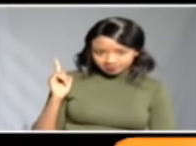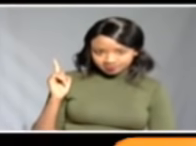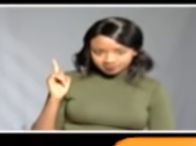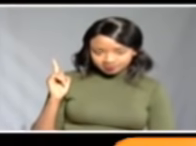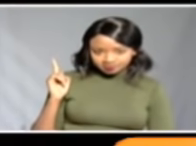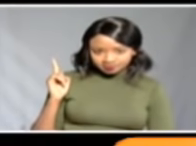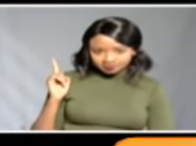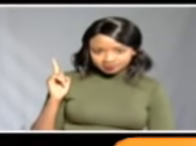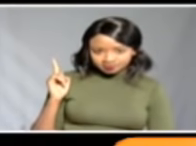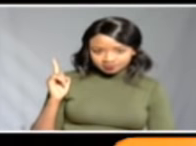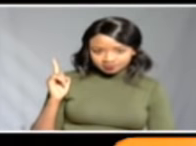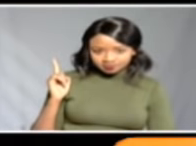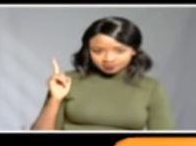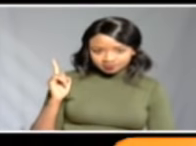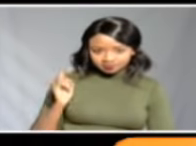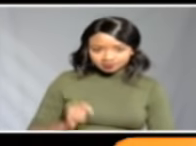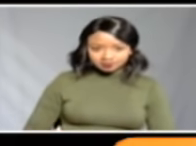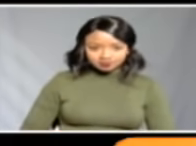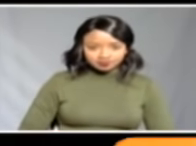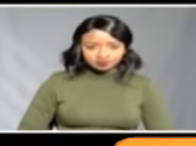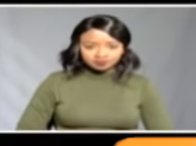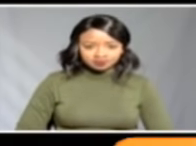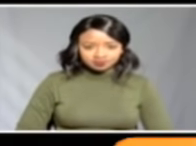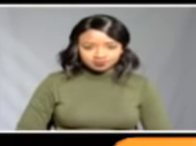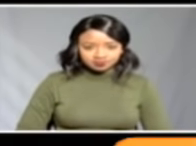garo inaniuma.